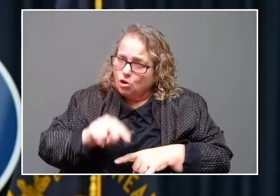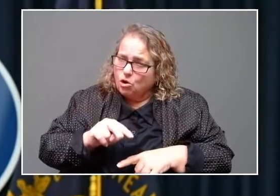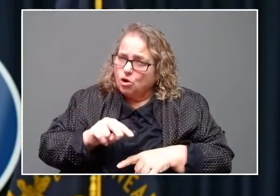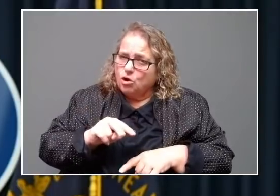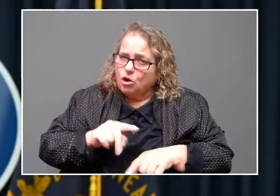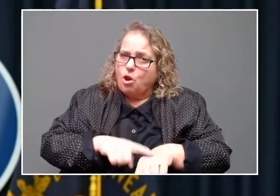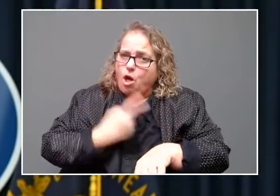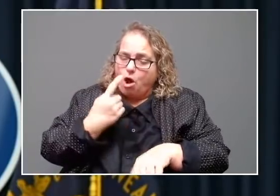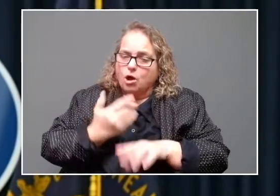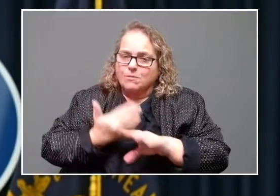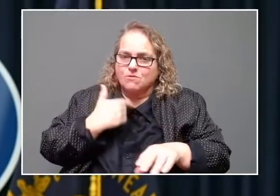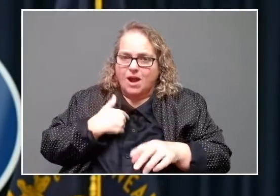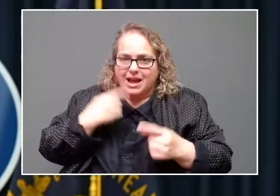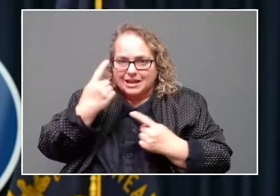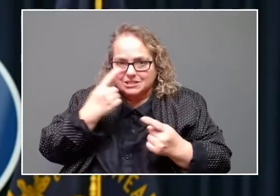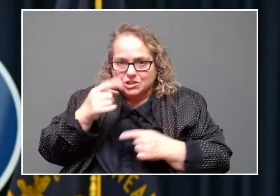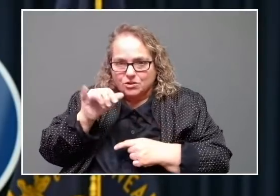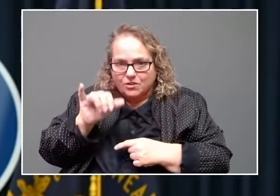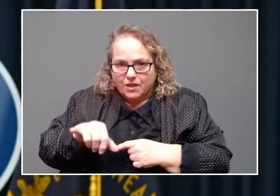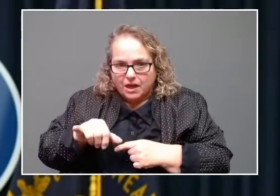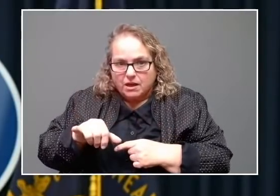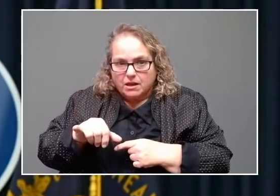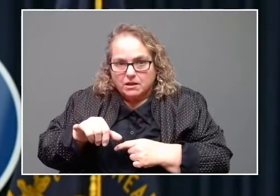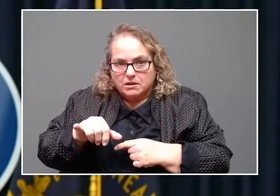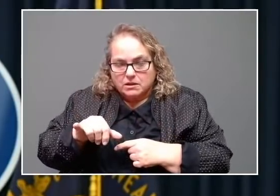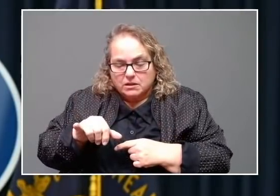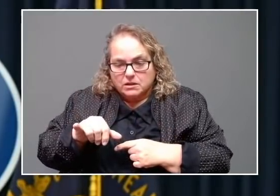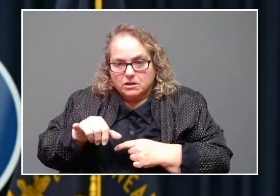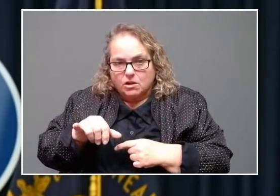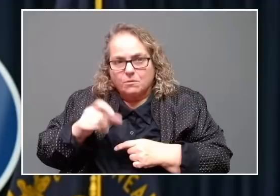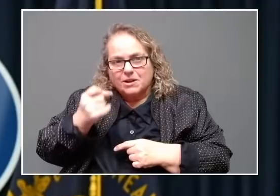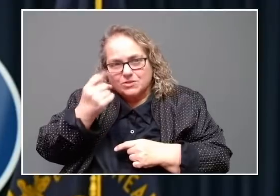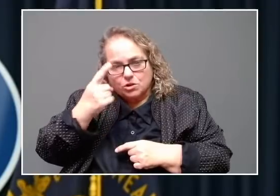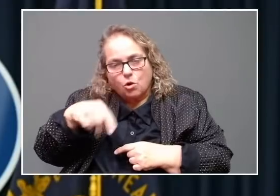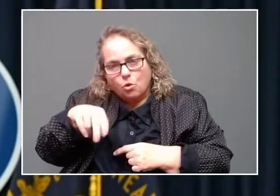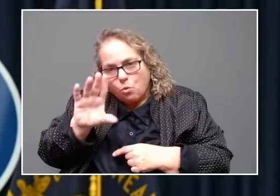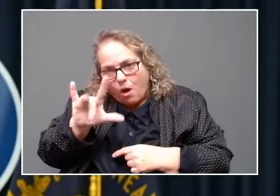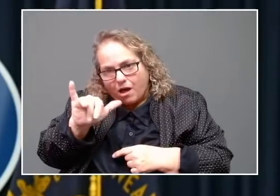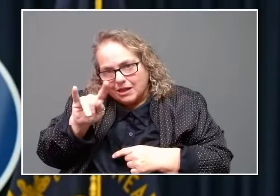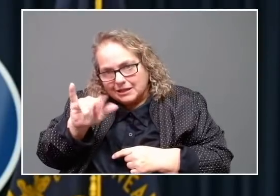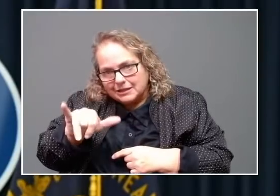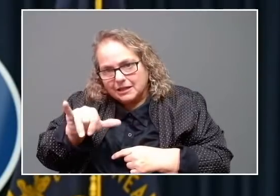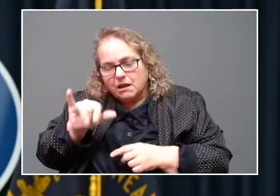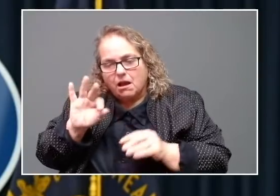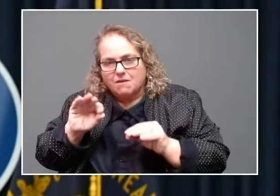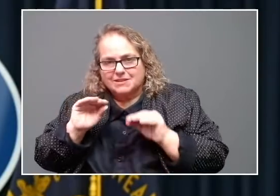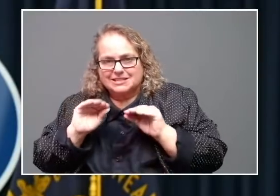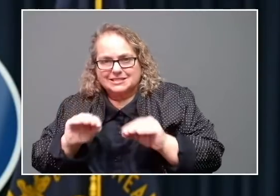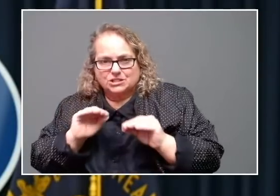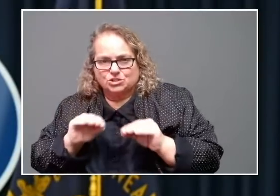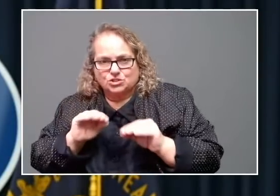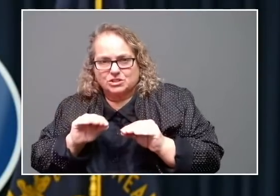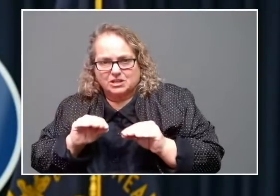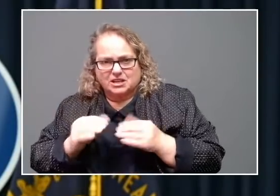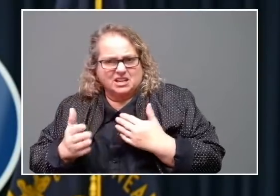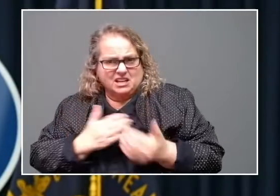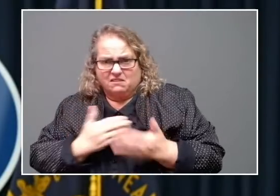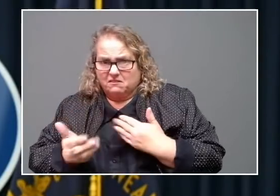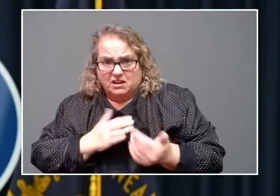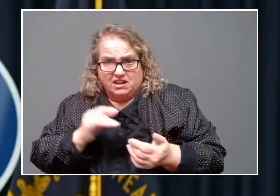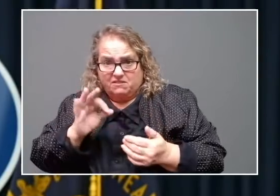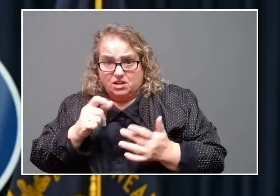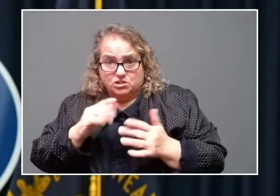that about the quality of the instruction, even if it's remote, but it is a